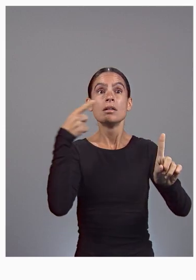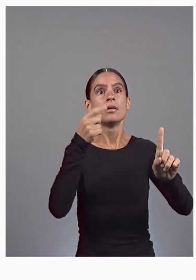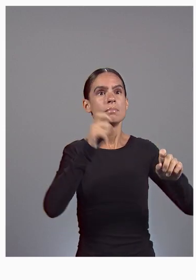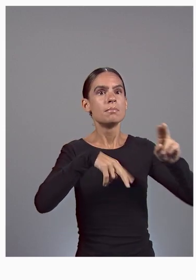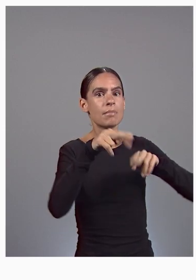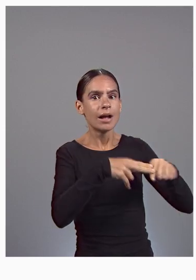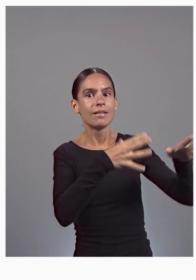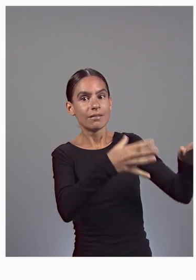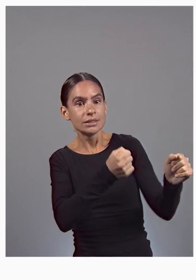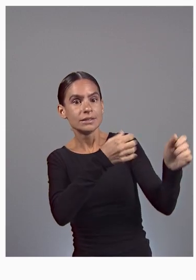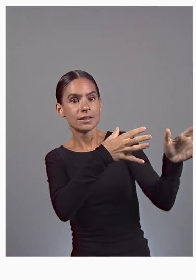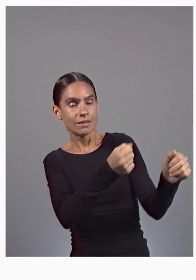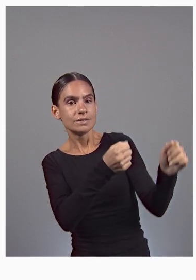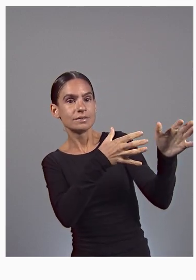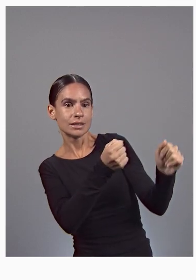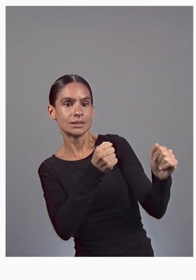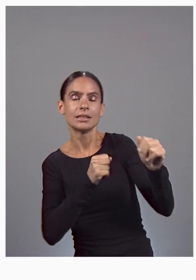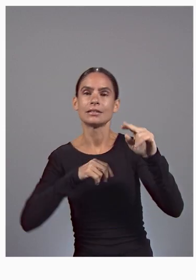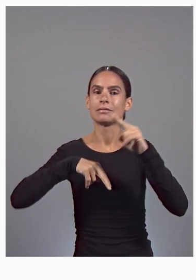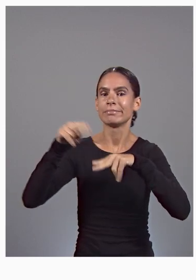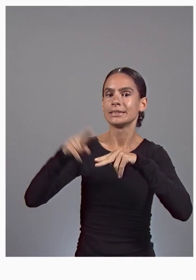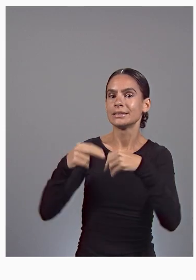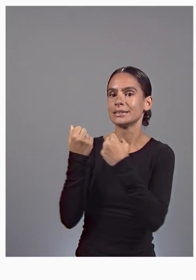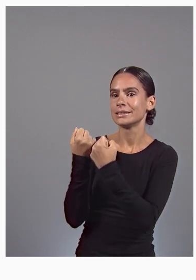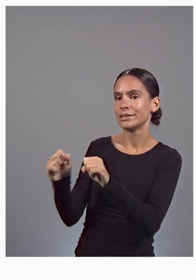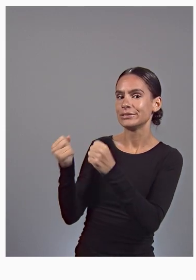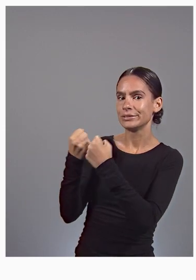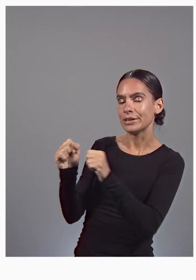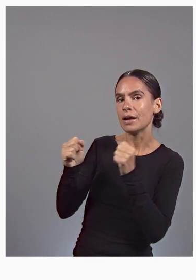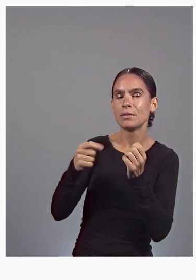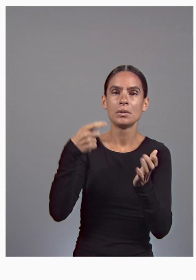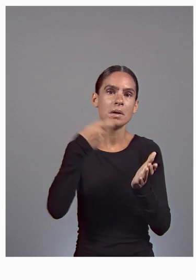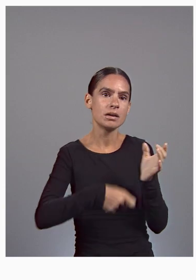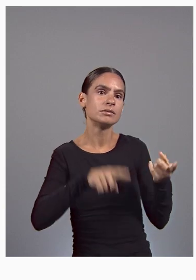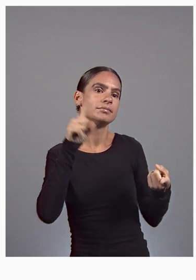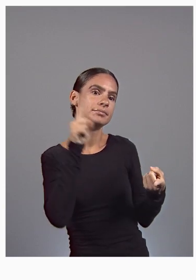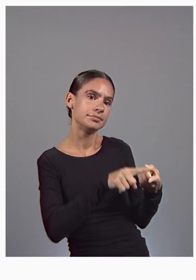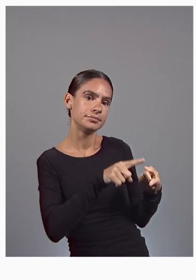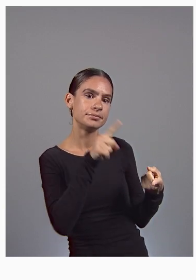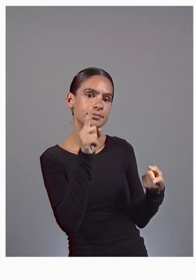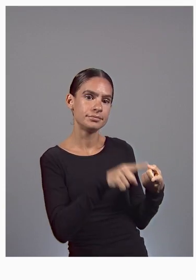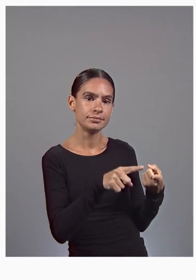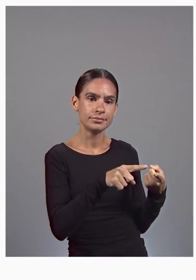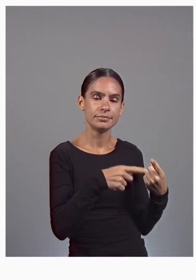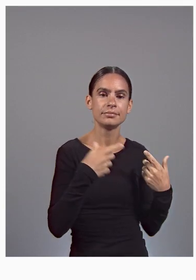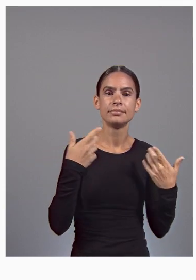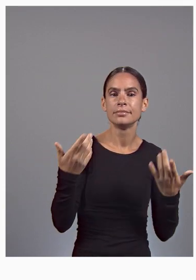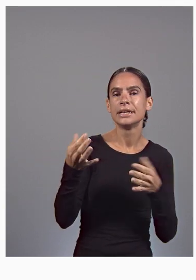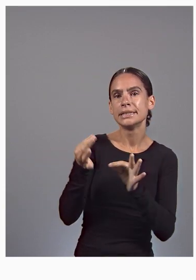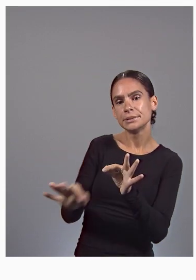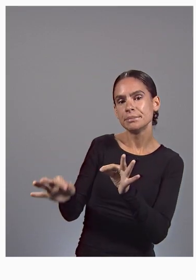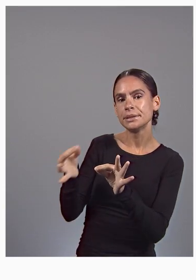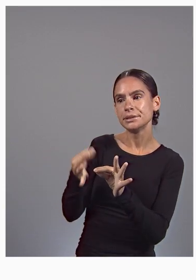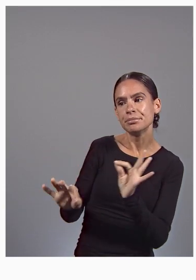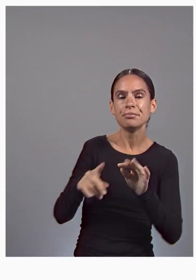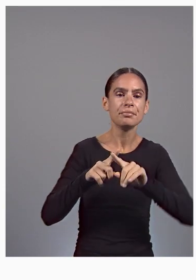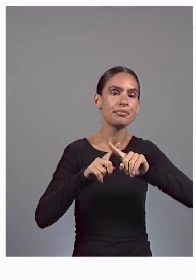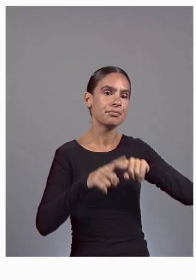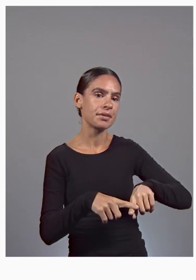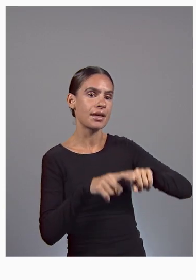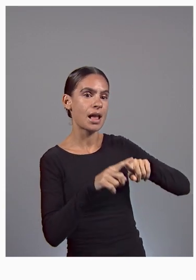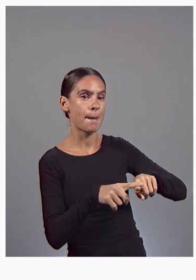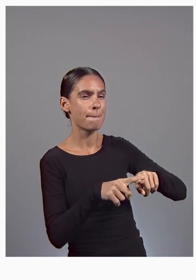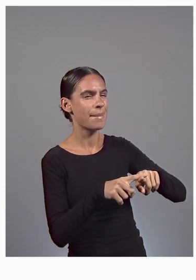was elsewhere. We needed to build it fast, build it securely, build it as simply as possible, build it at the lowest cost, build it